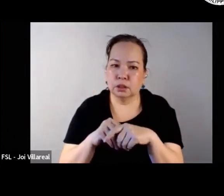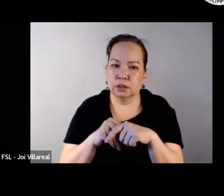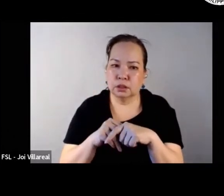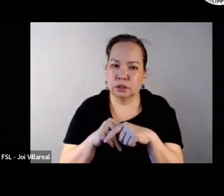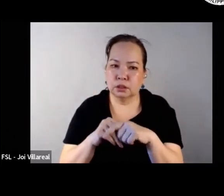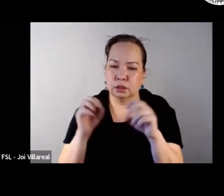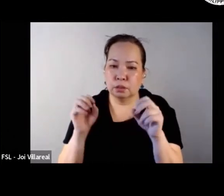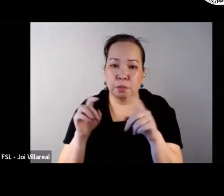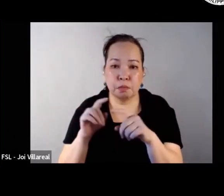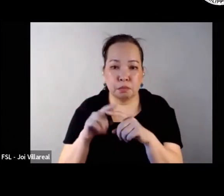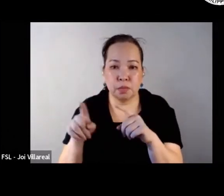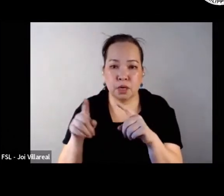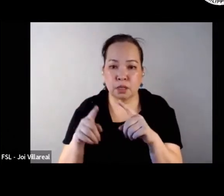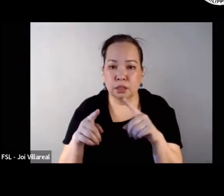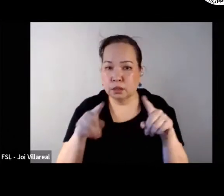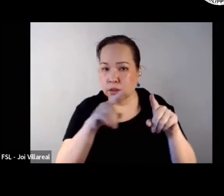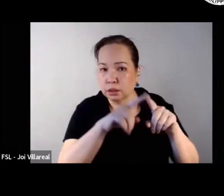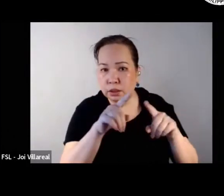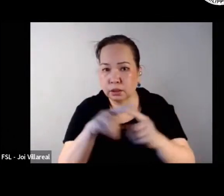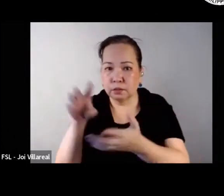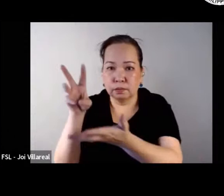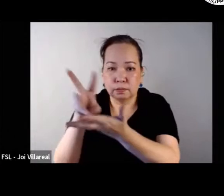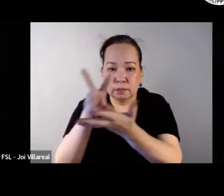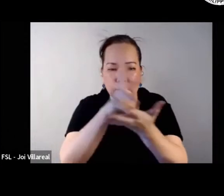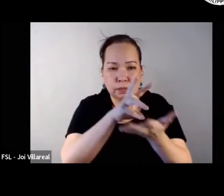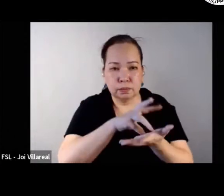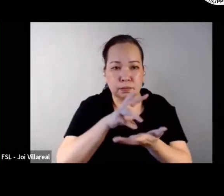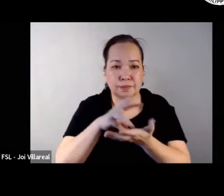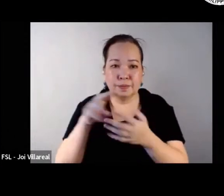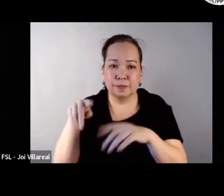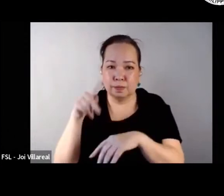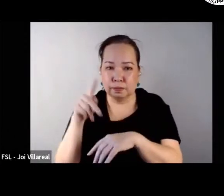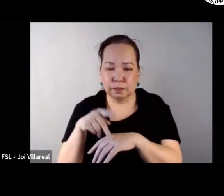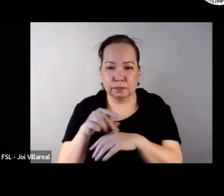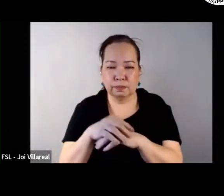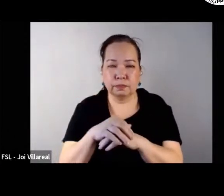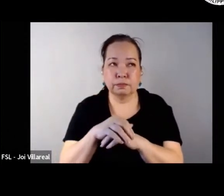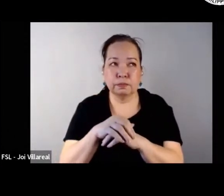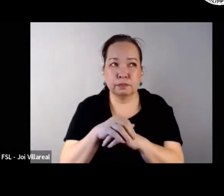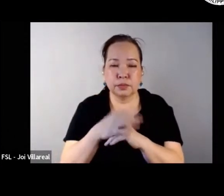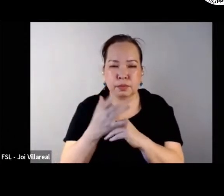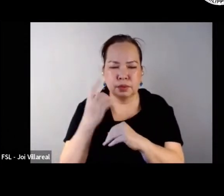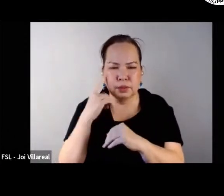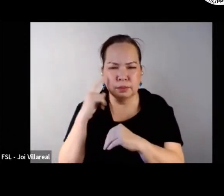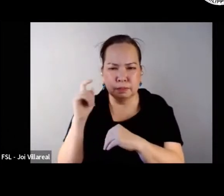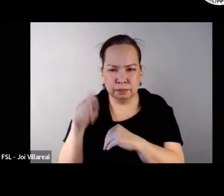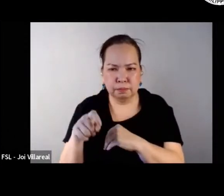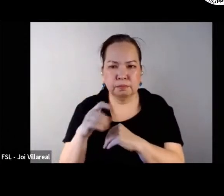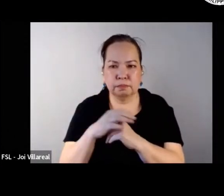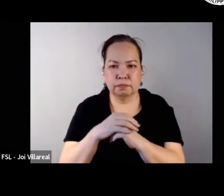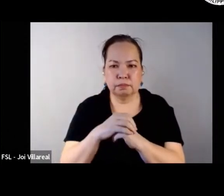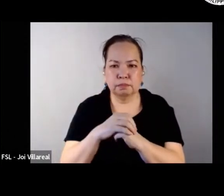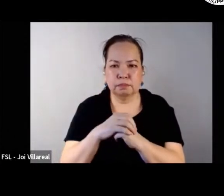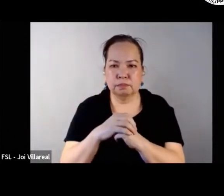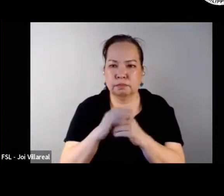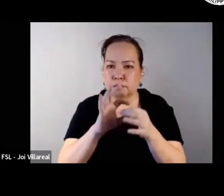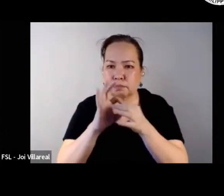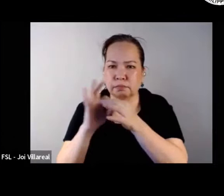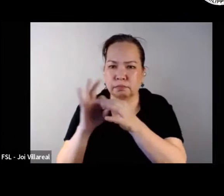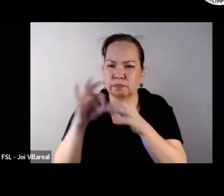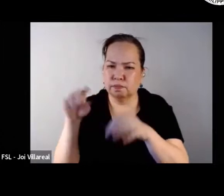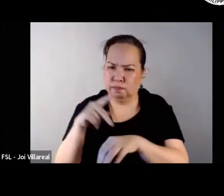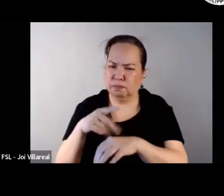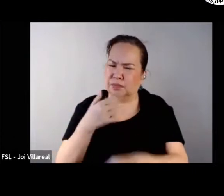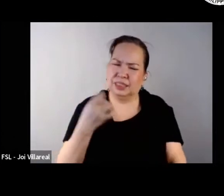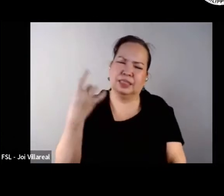in so many areas in the country, at saka probably it's high time that we unify this country by